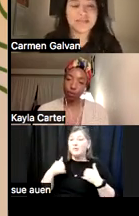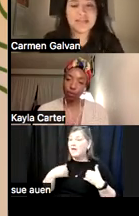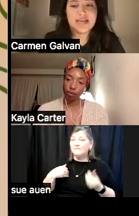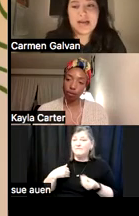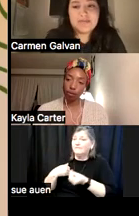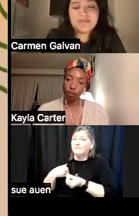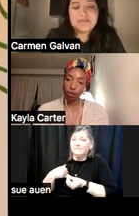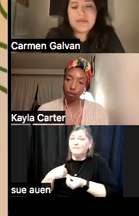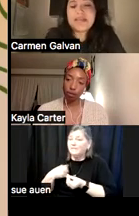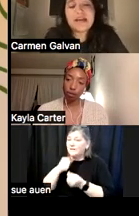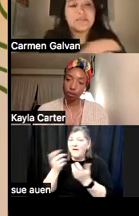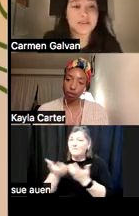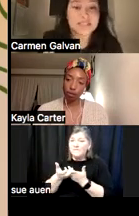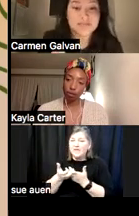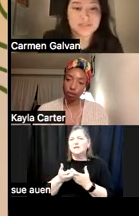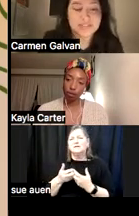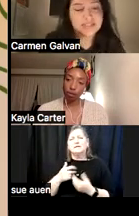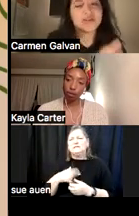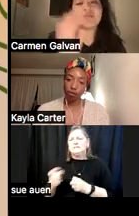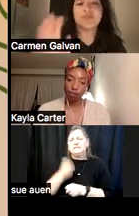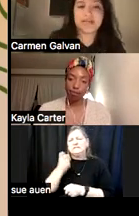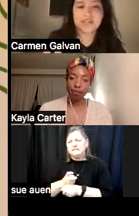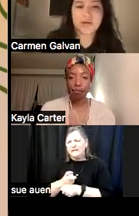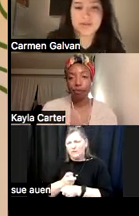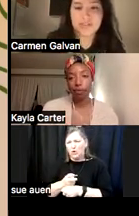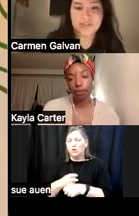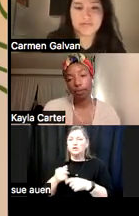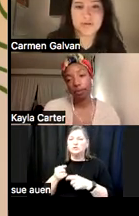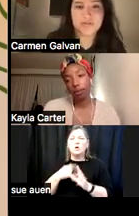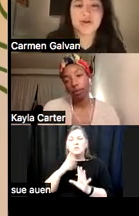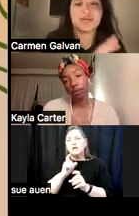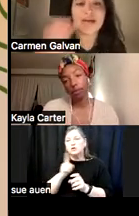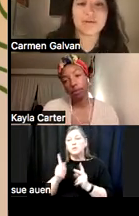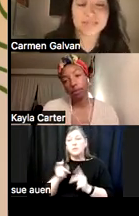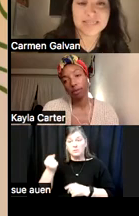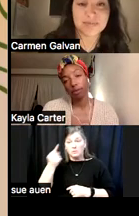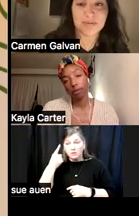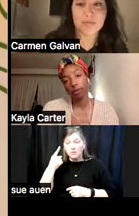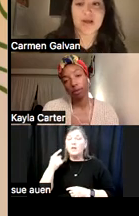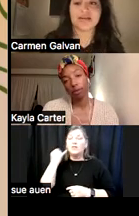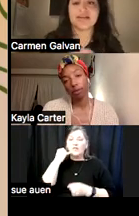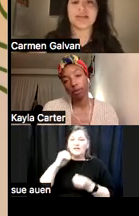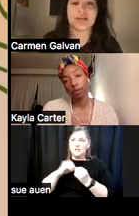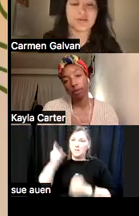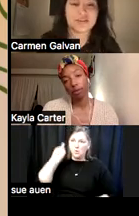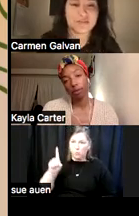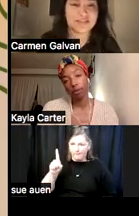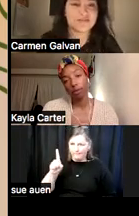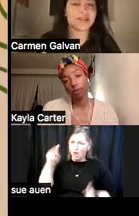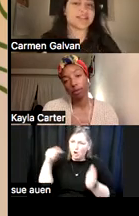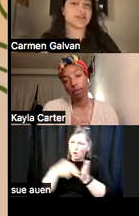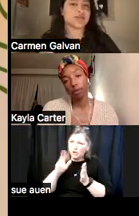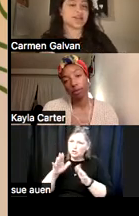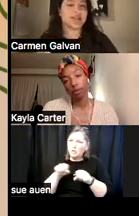give. And that can be very difficult. So I just want to make sure that folks know that would be step number one. Look at your bereavement